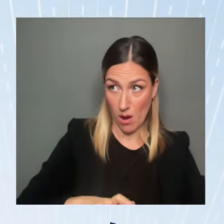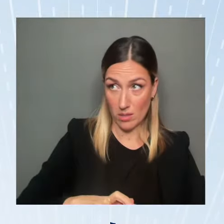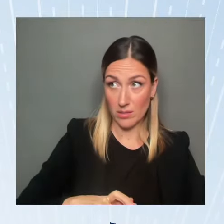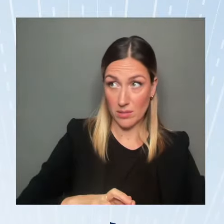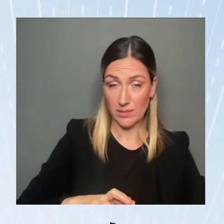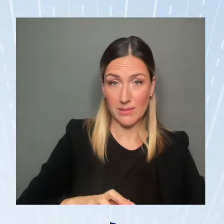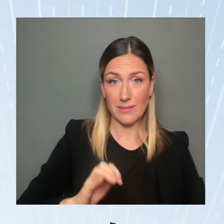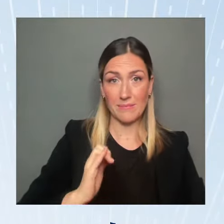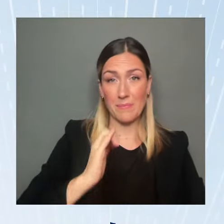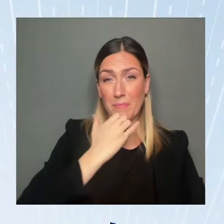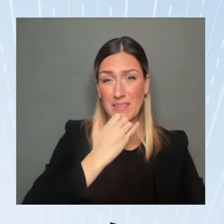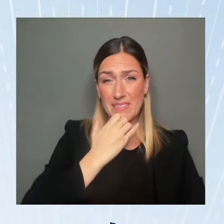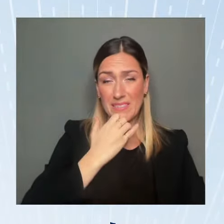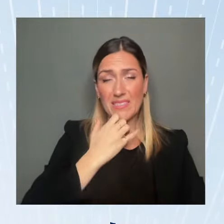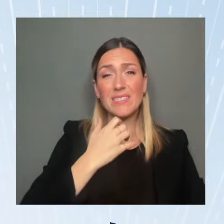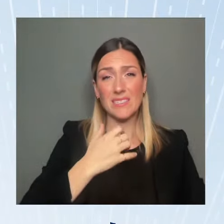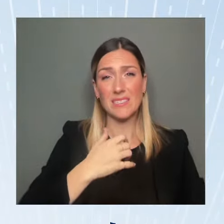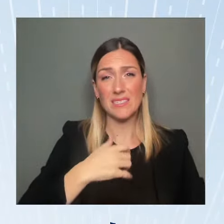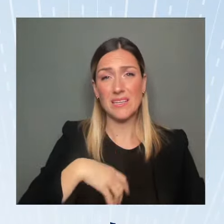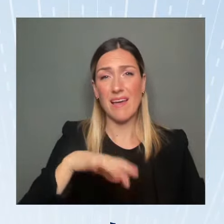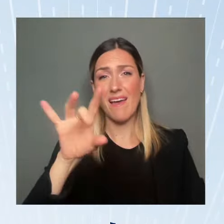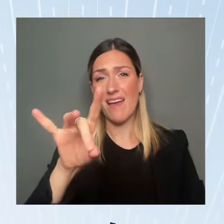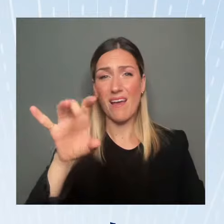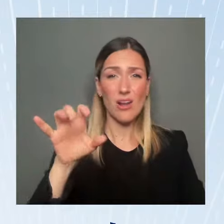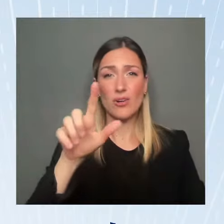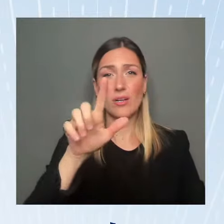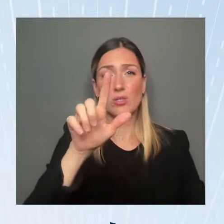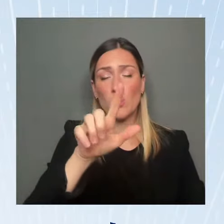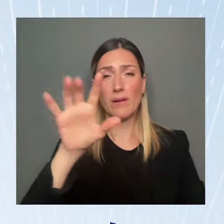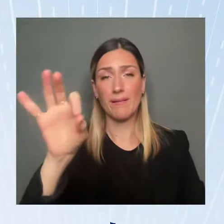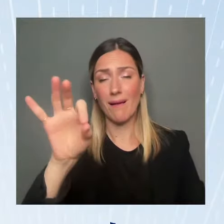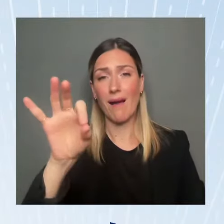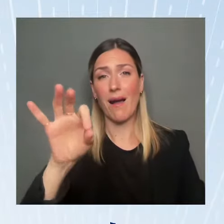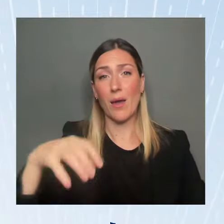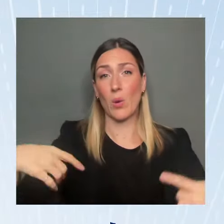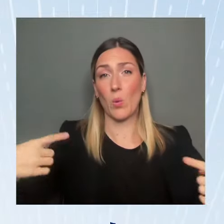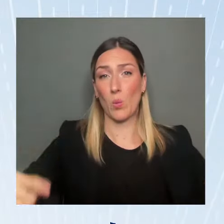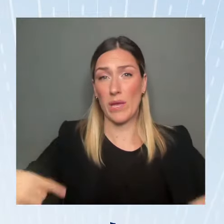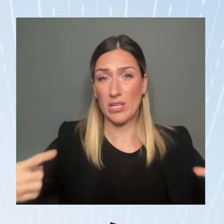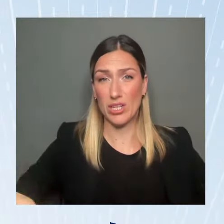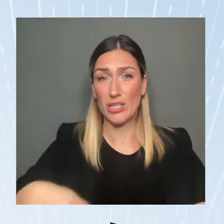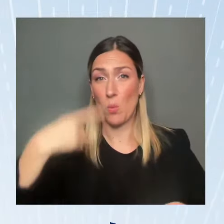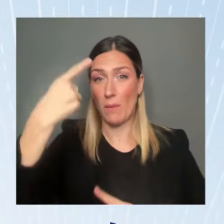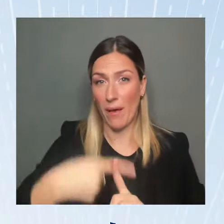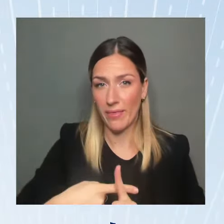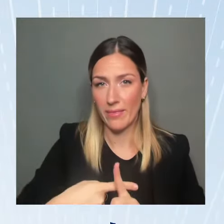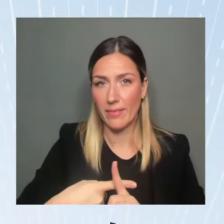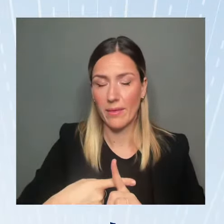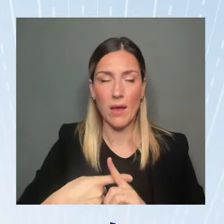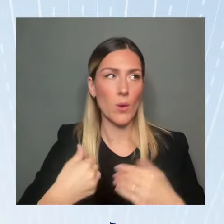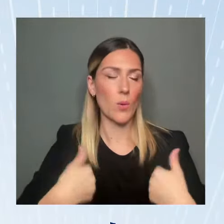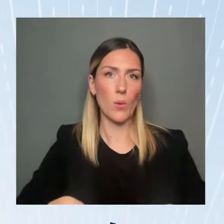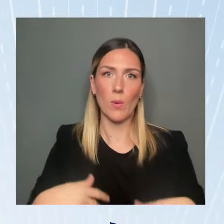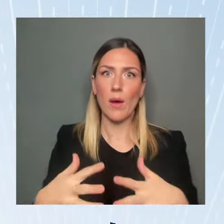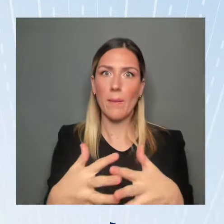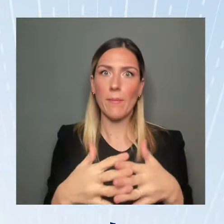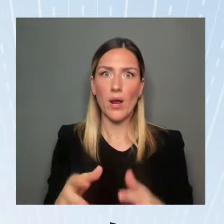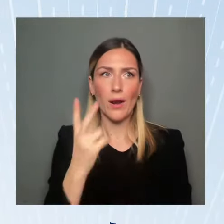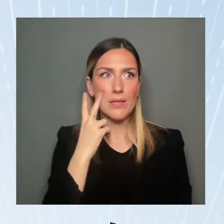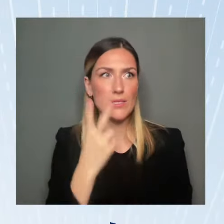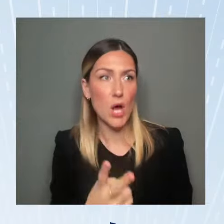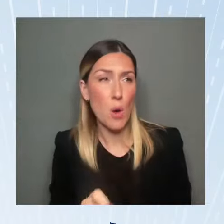mishandled 892 wheelchairs and scooters in a single month. Imagine if the American public saw that the airlines